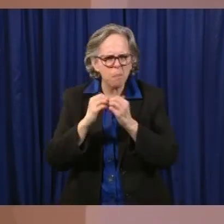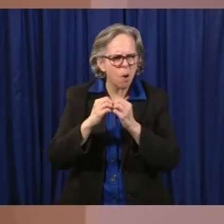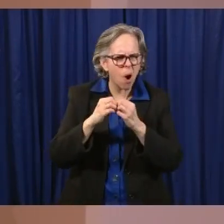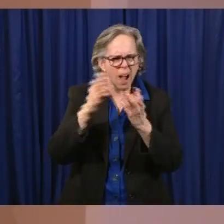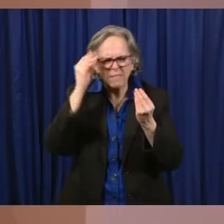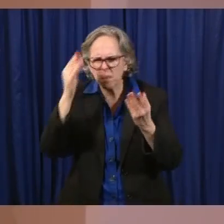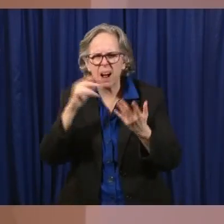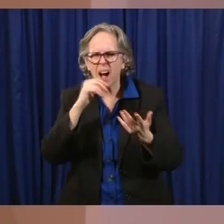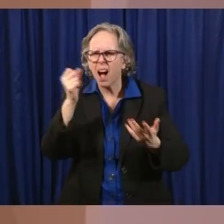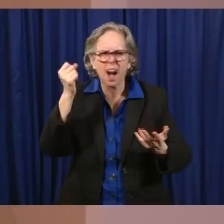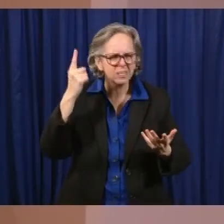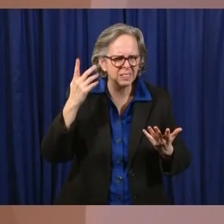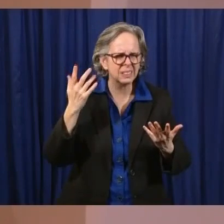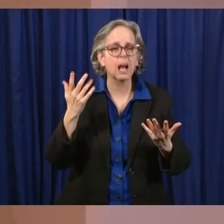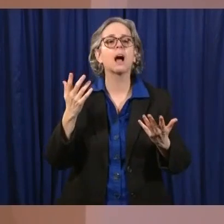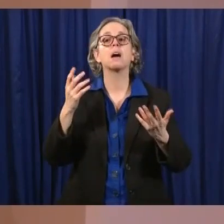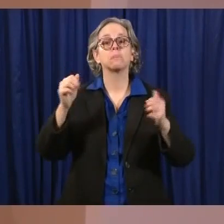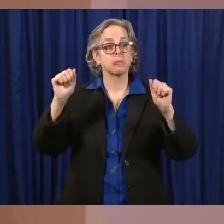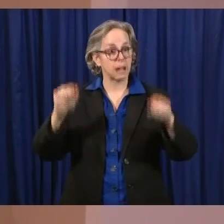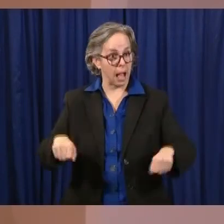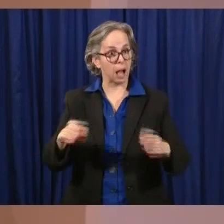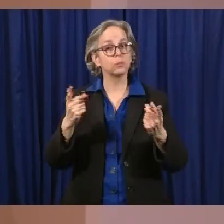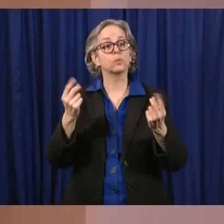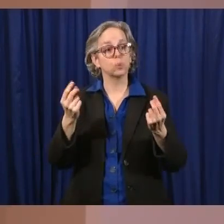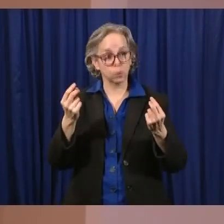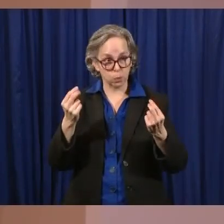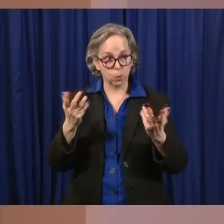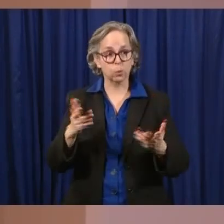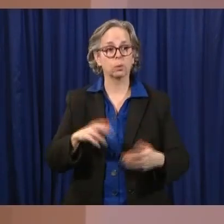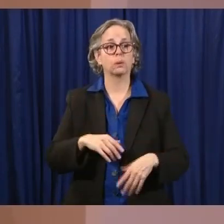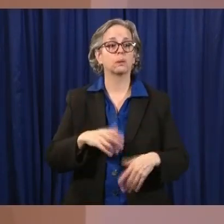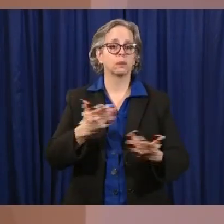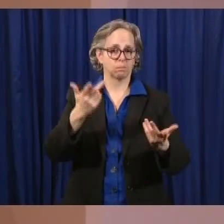Dispute Resolution Commission, that's available at